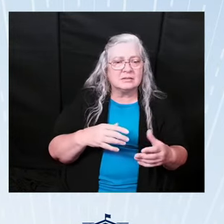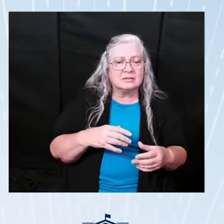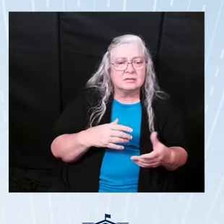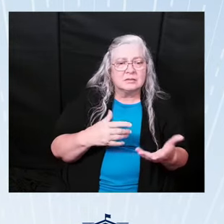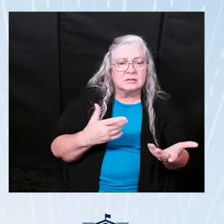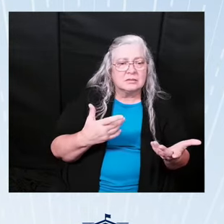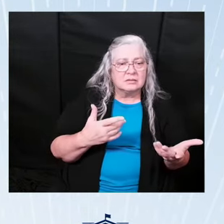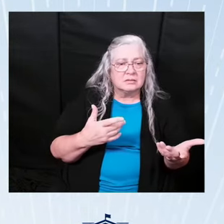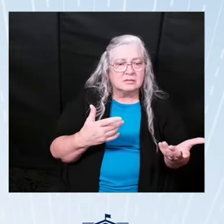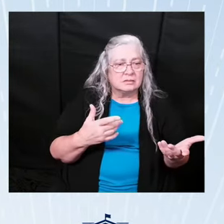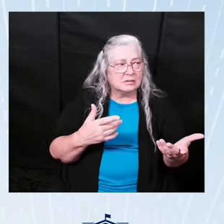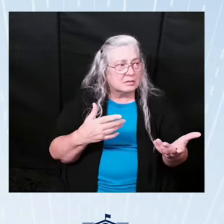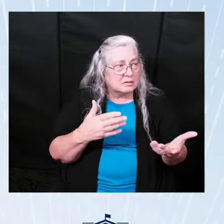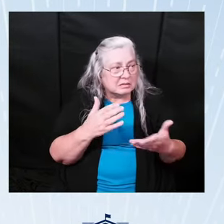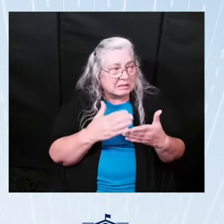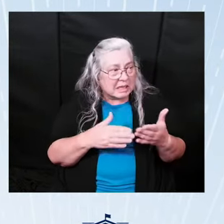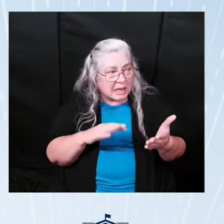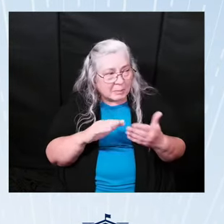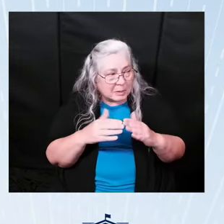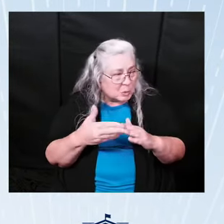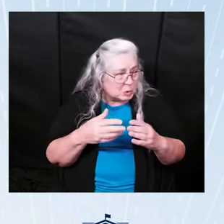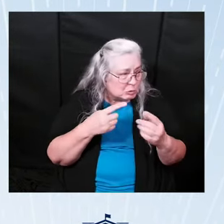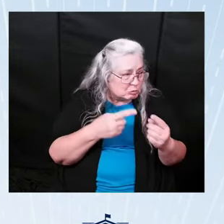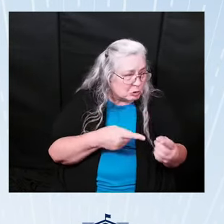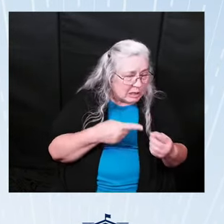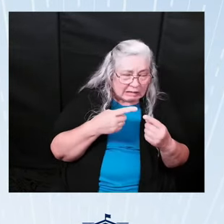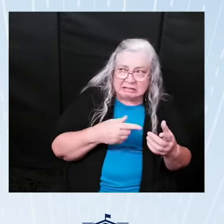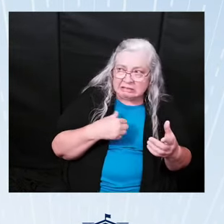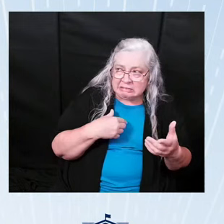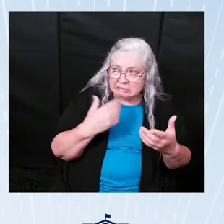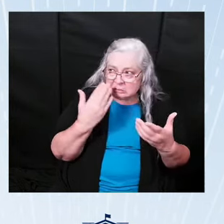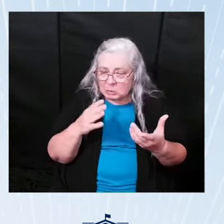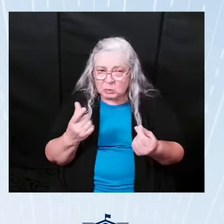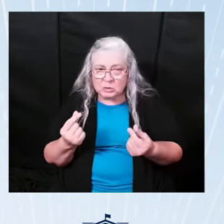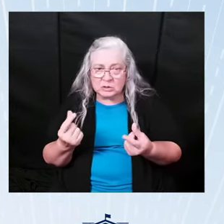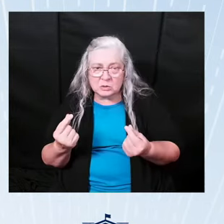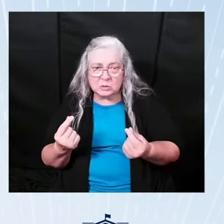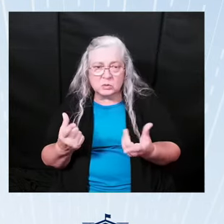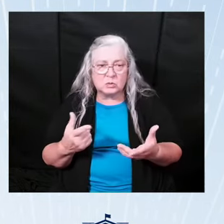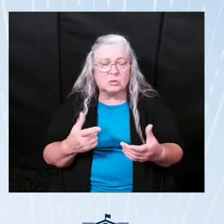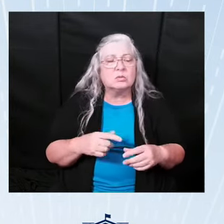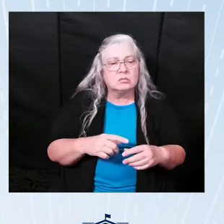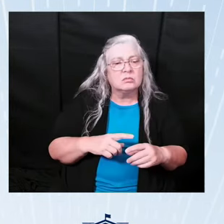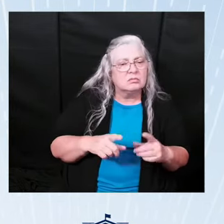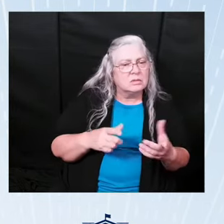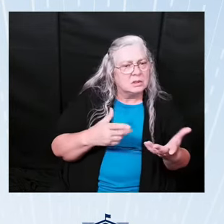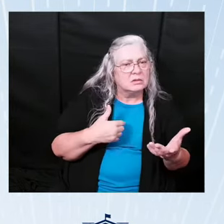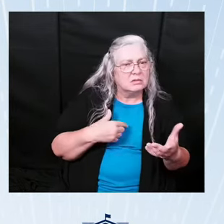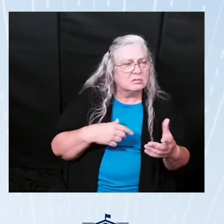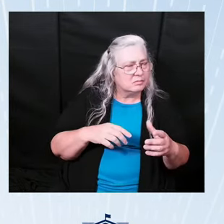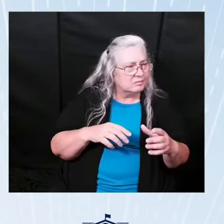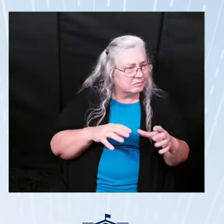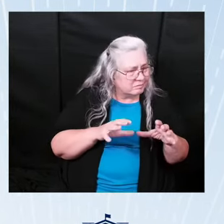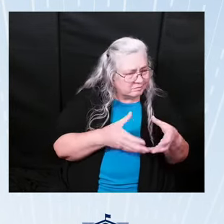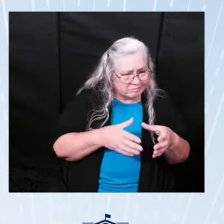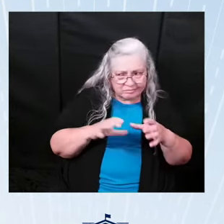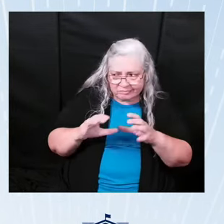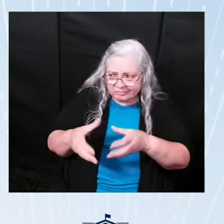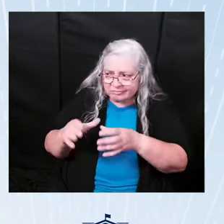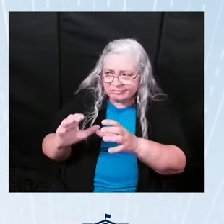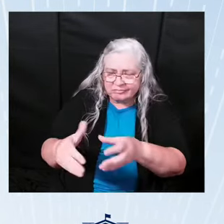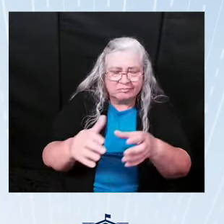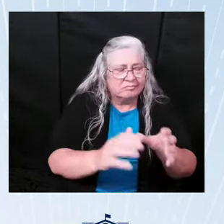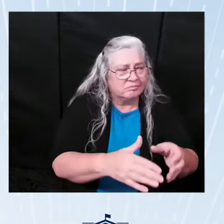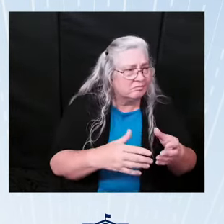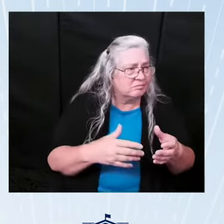people are facing, and just really look forward to having this great panel to share with us. So without further ado, let